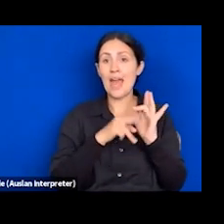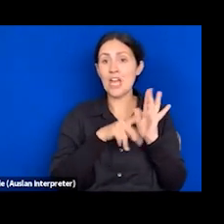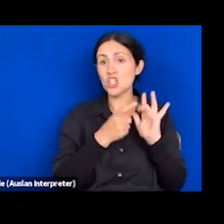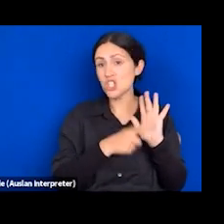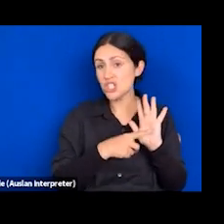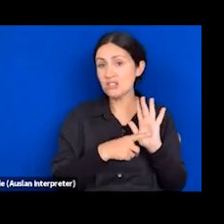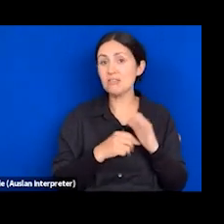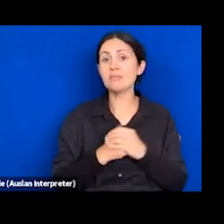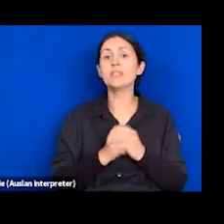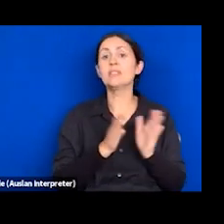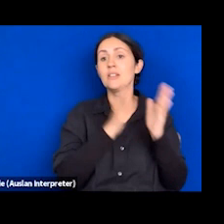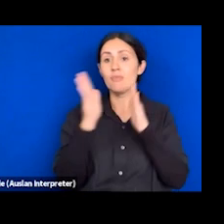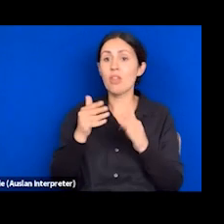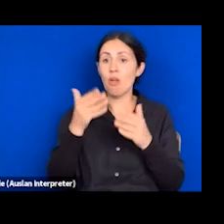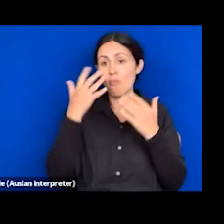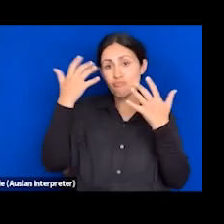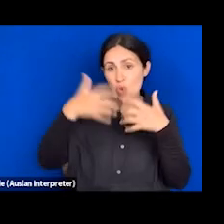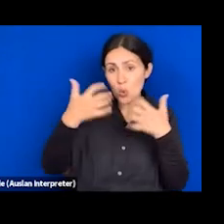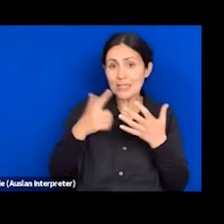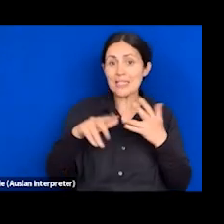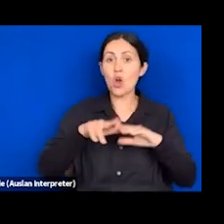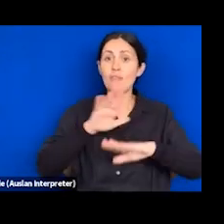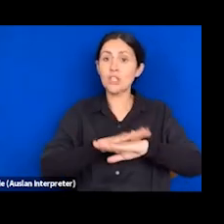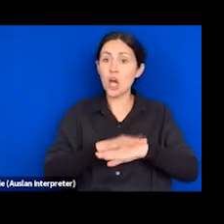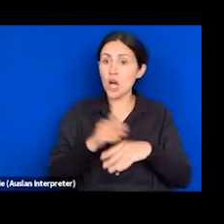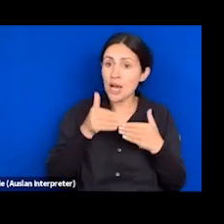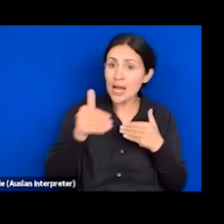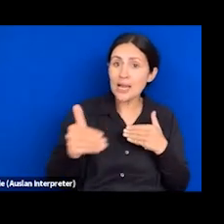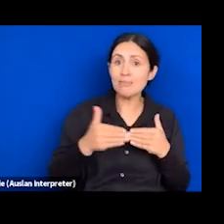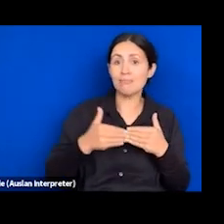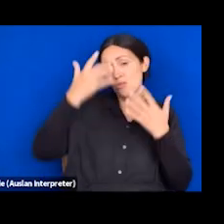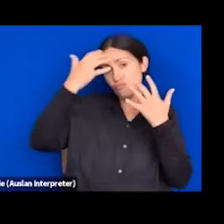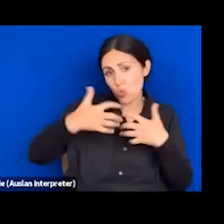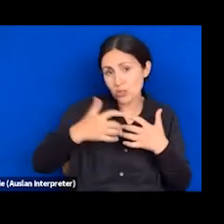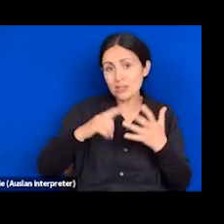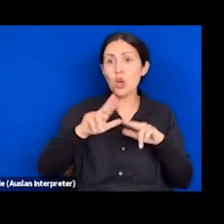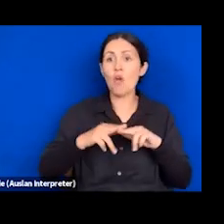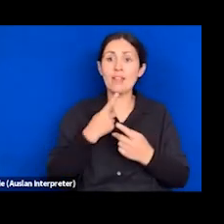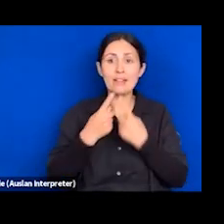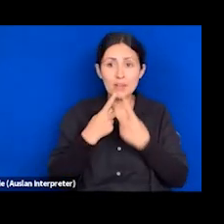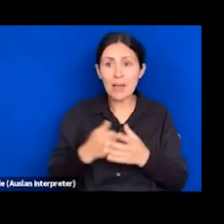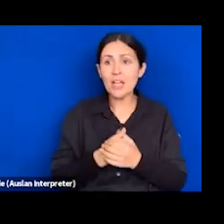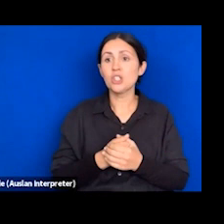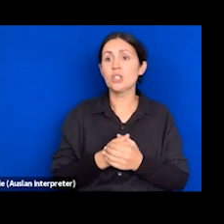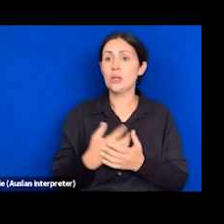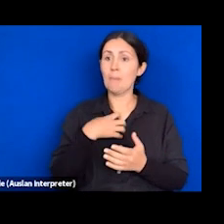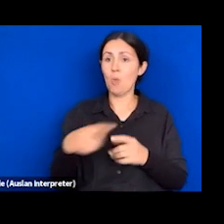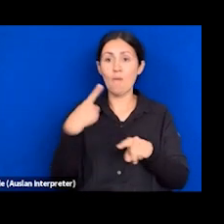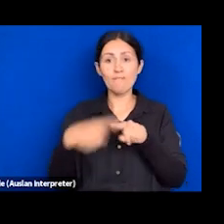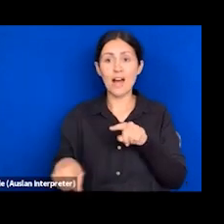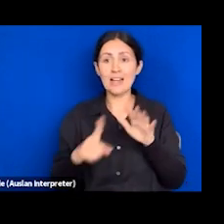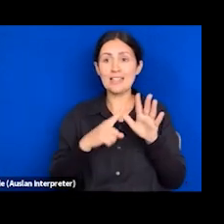more abstract information, longer temporal windows, a faster type of metabolism,